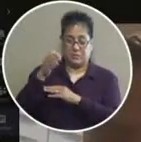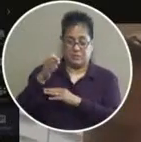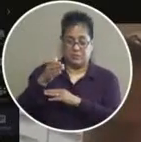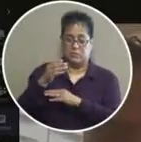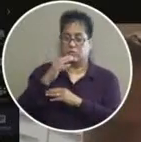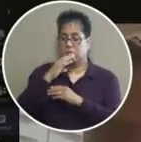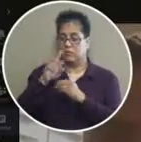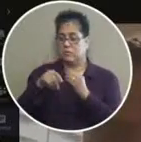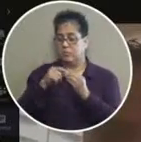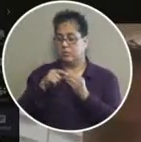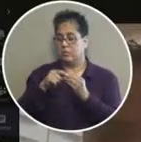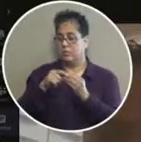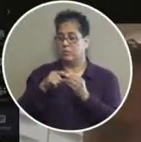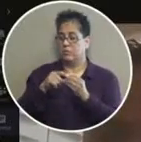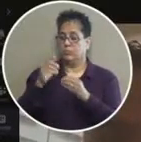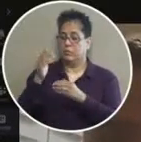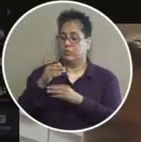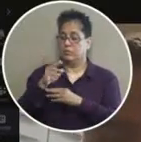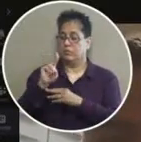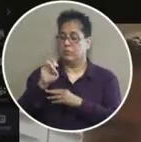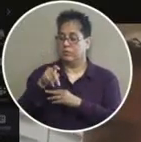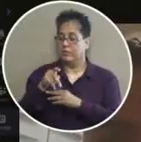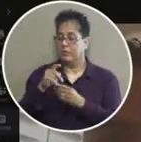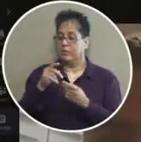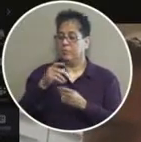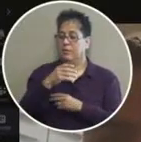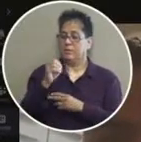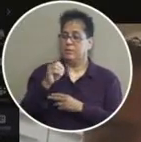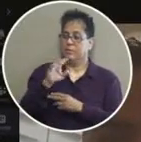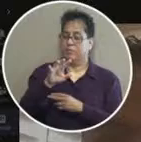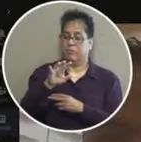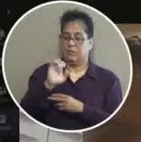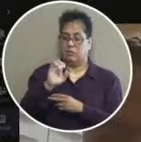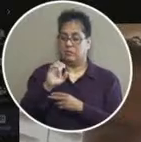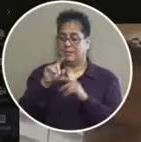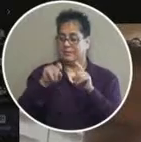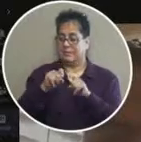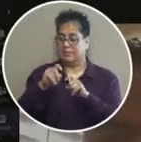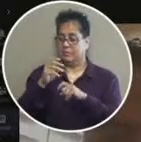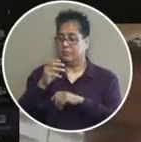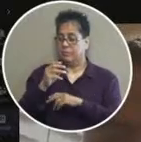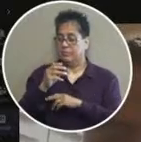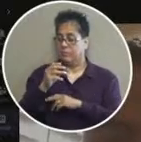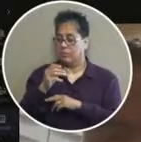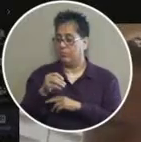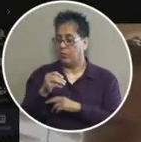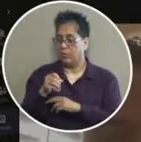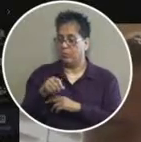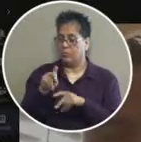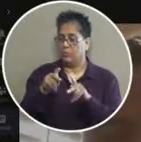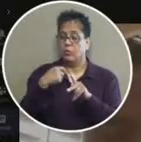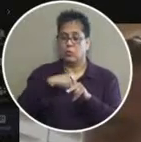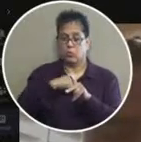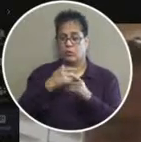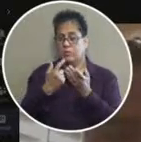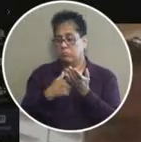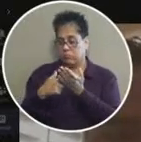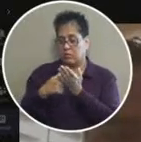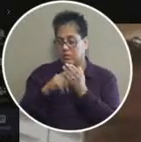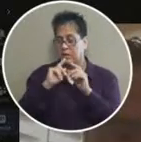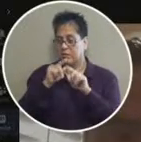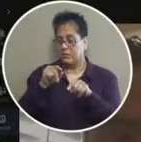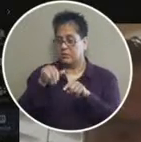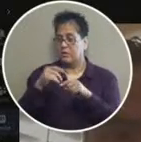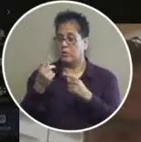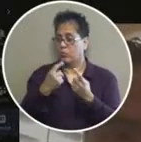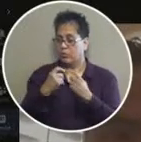talked about the UTEP relationship and the 500 testing opportunity on a daily basis that could have. So we did address that question.